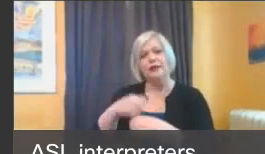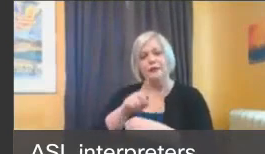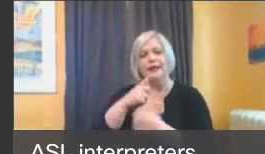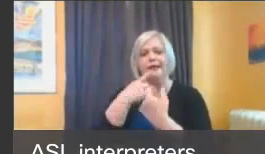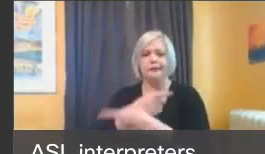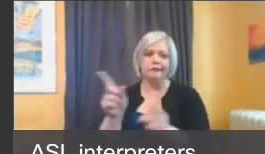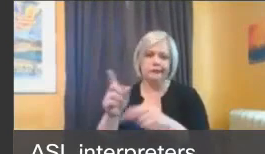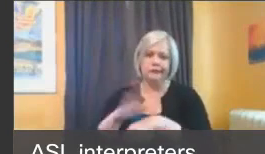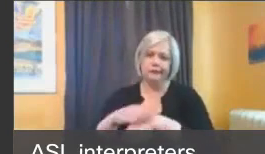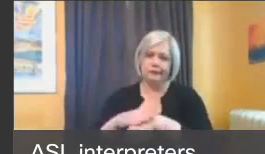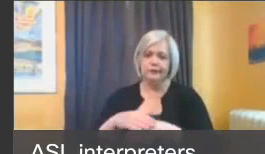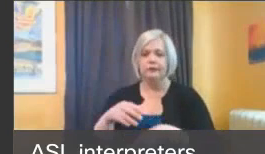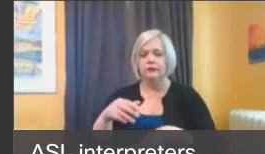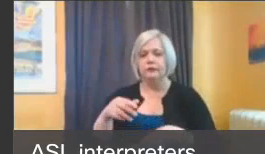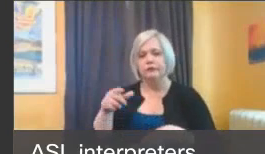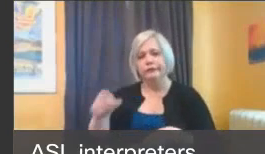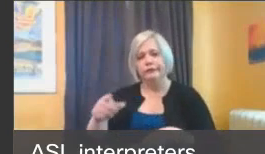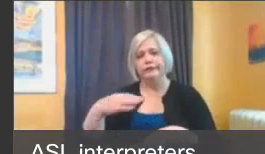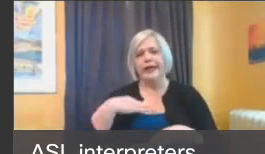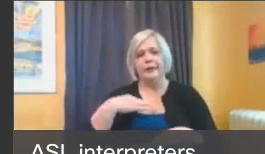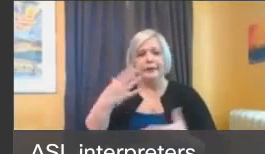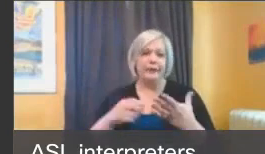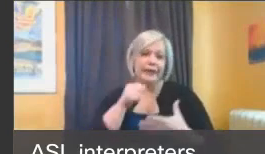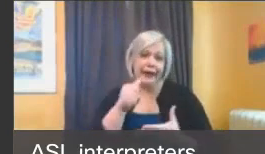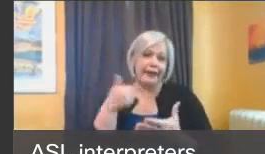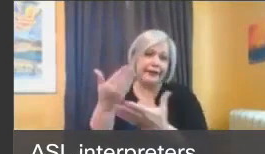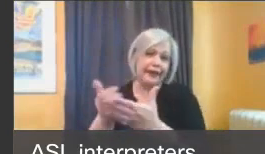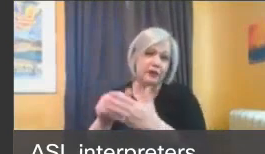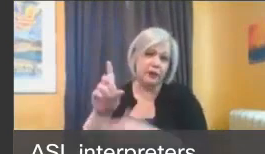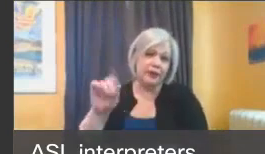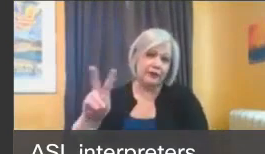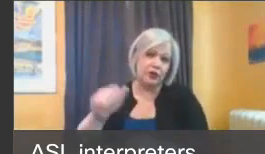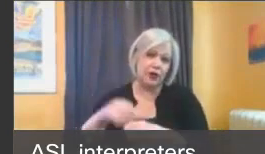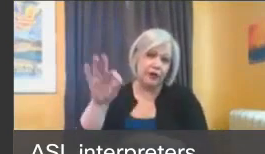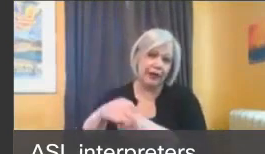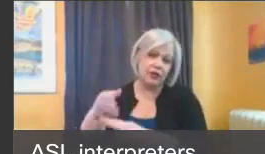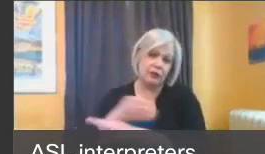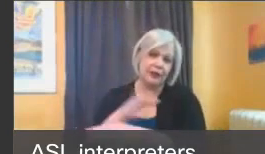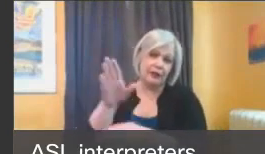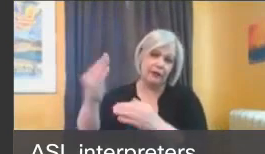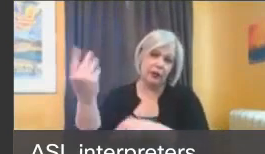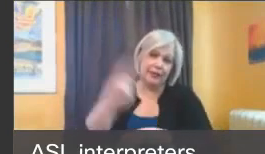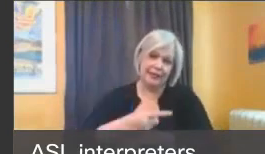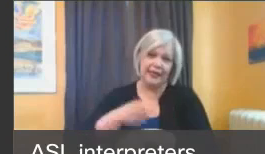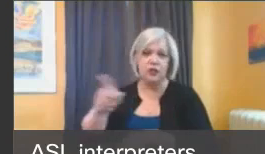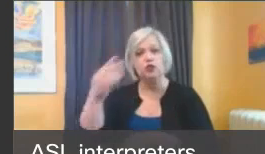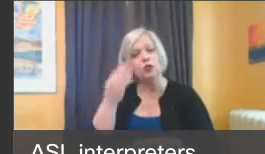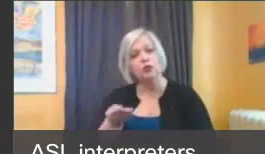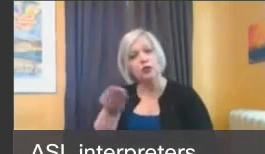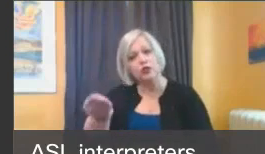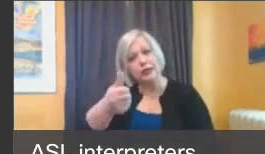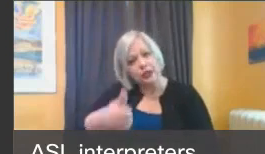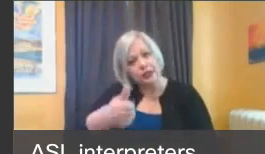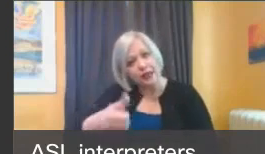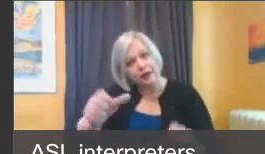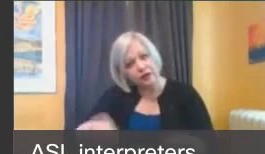disclaimers, right? Like this, your application might not get to the Division of Elections within 14 days. You know that you can turn this in